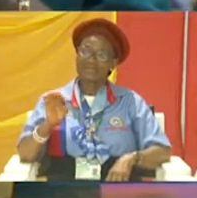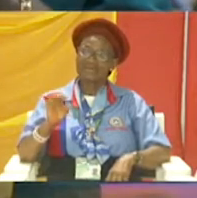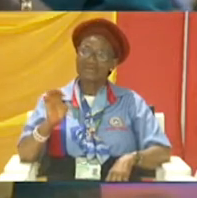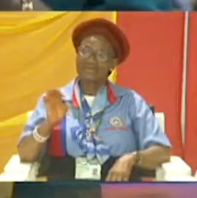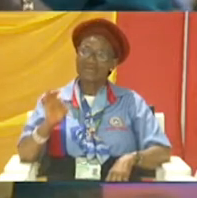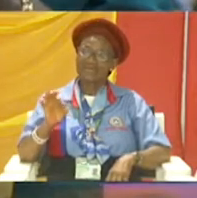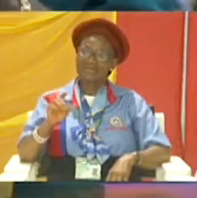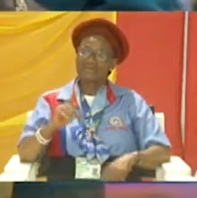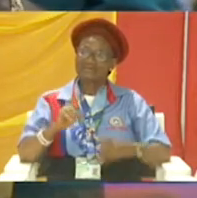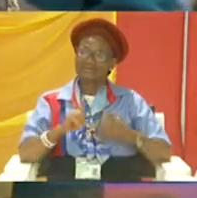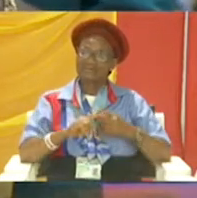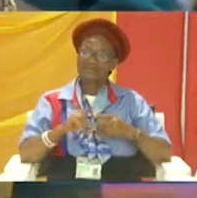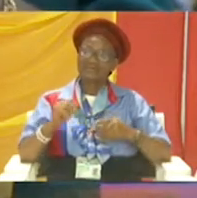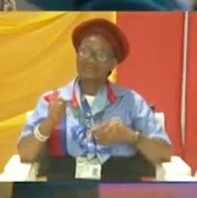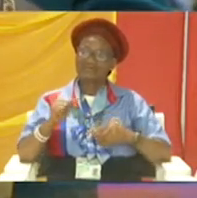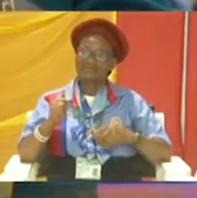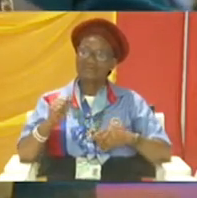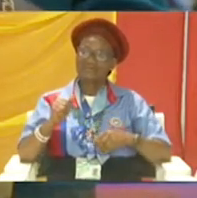25:9-10.